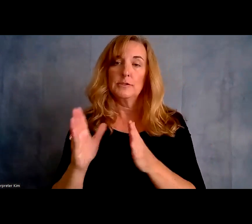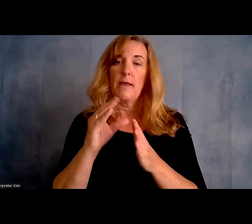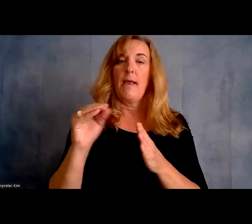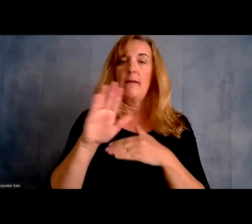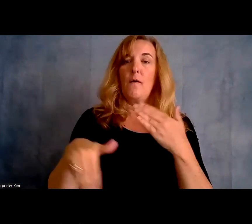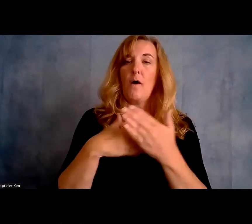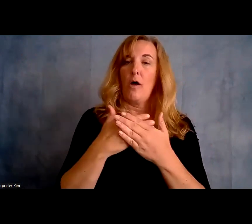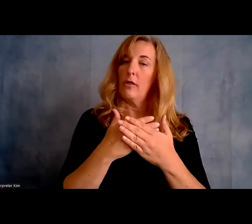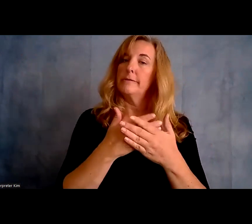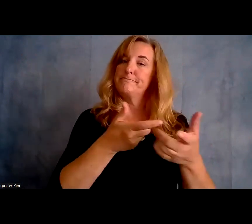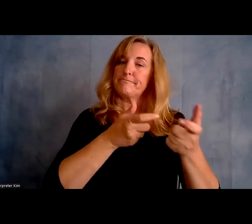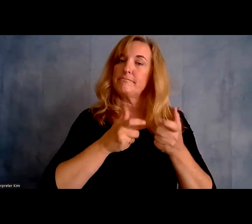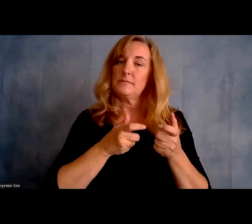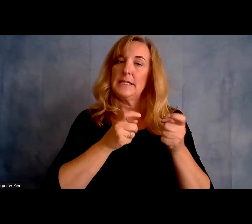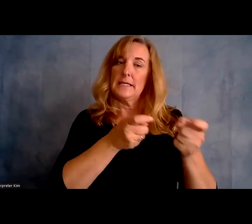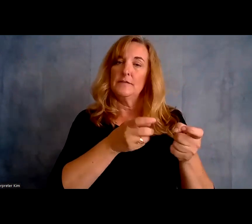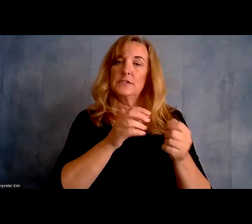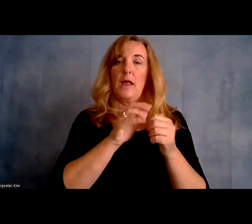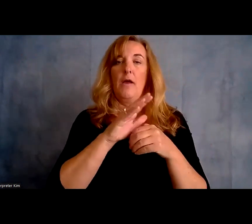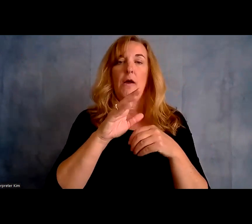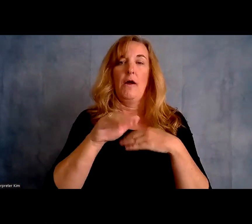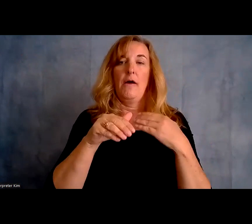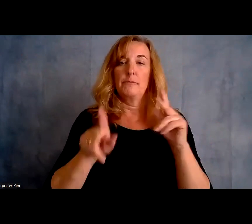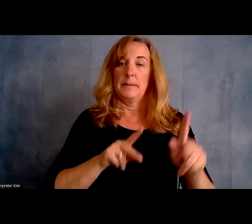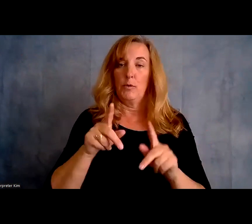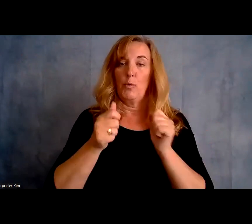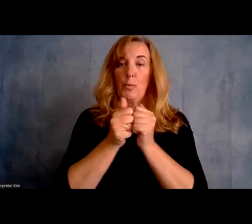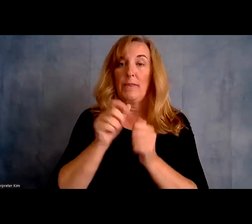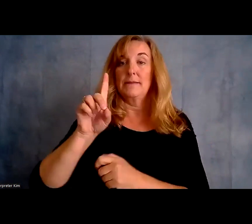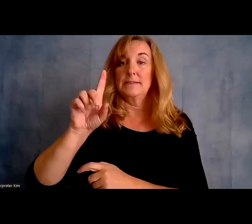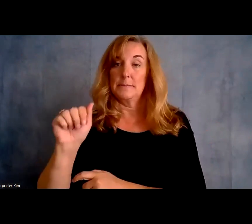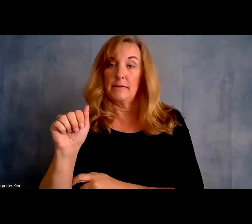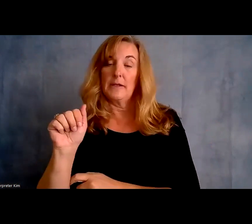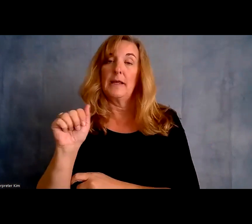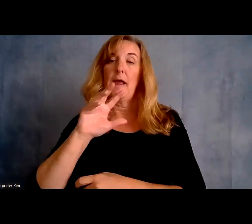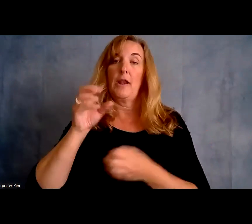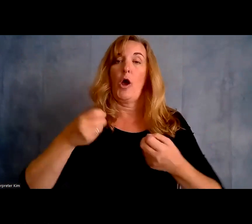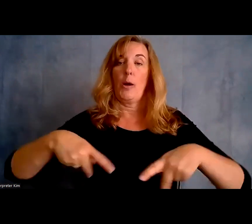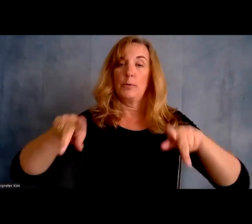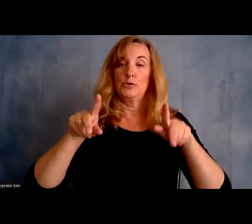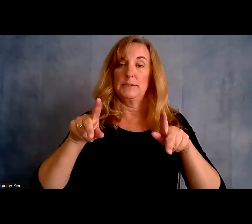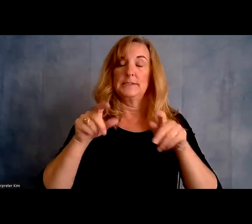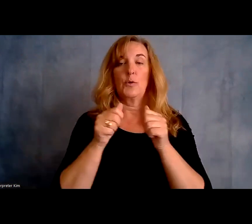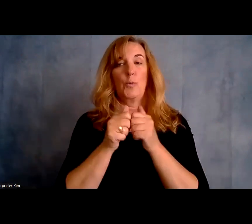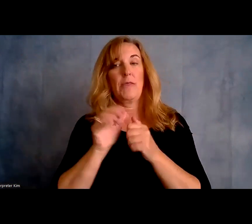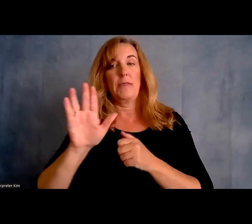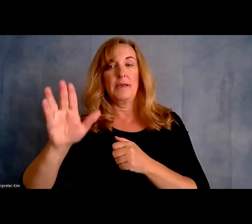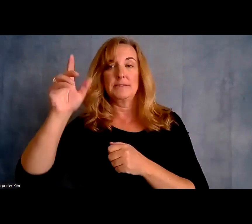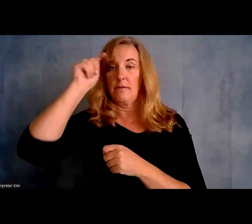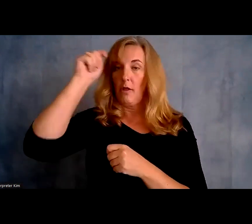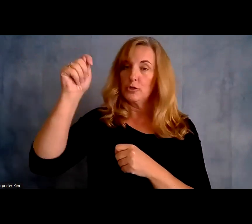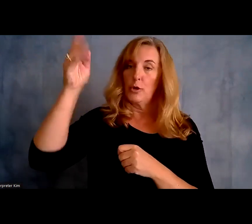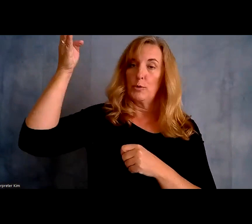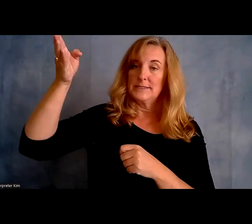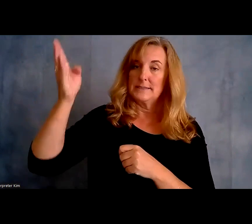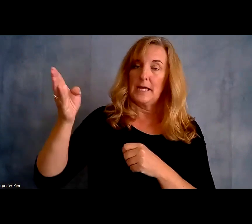gifts and contributions of persons with disabilities through formational opportunities, including theological education, consultation,